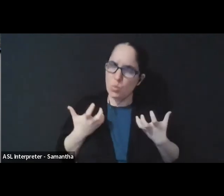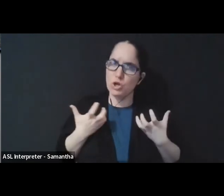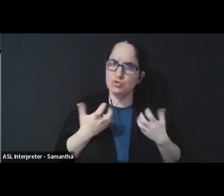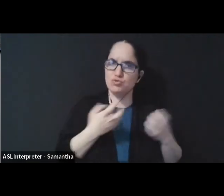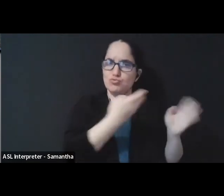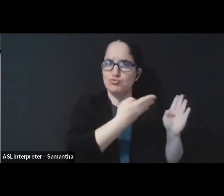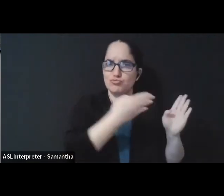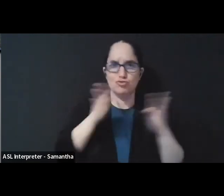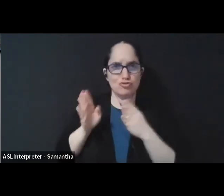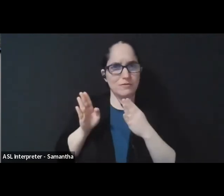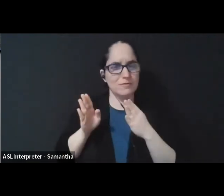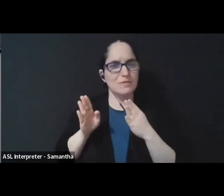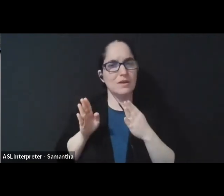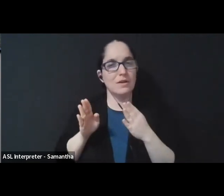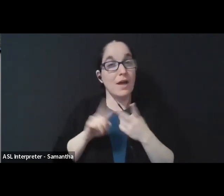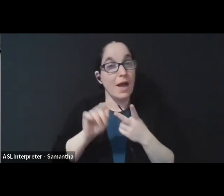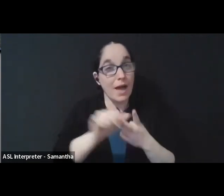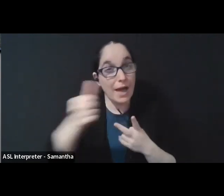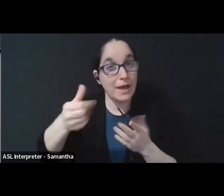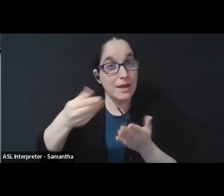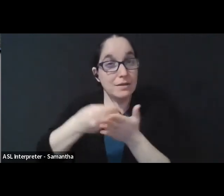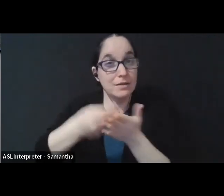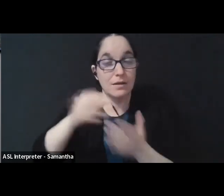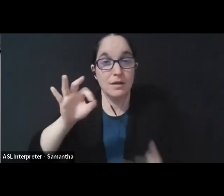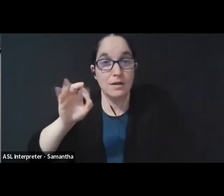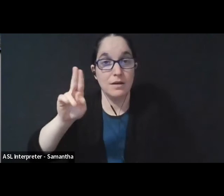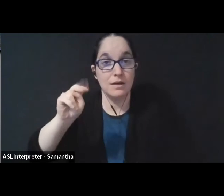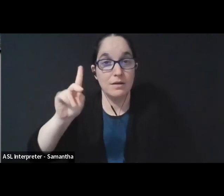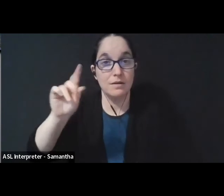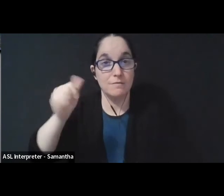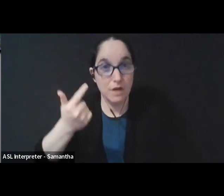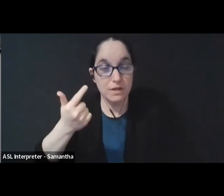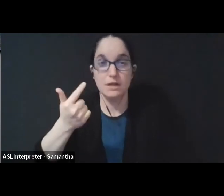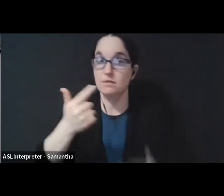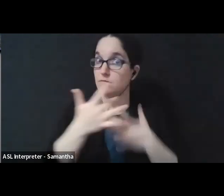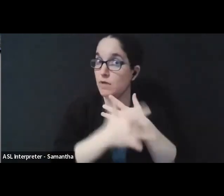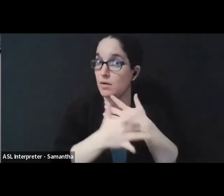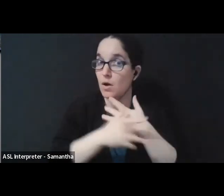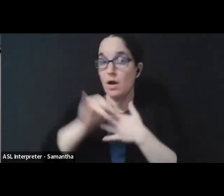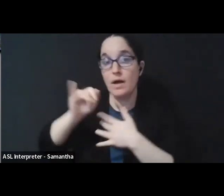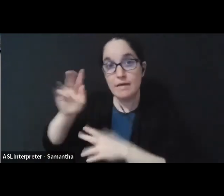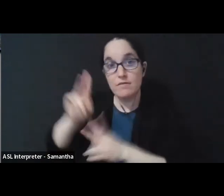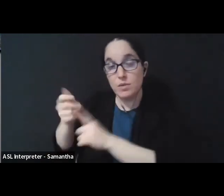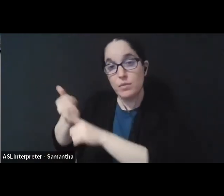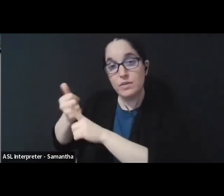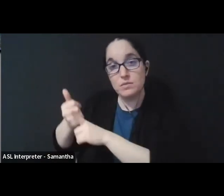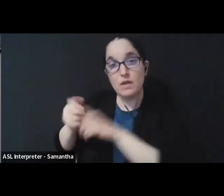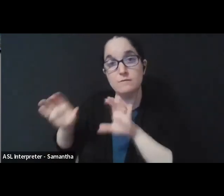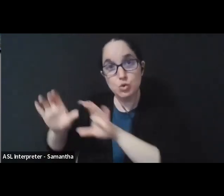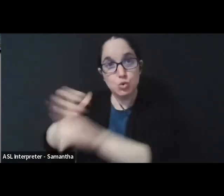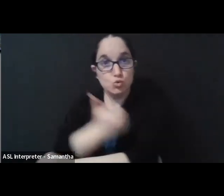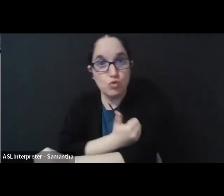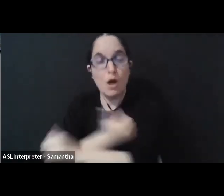any funding streams that are available for people who use drugs themselves to be able to start this research or to do any of this kinds of